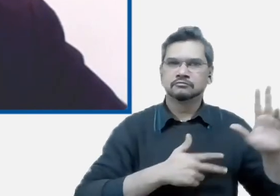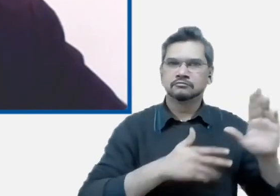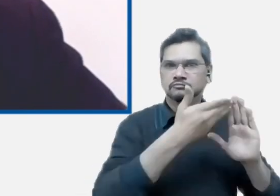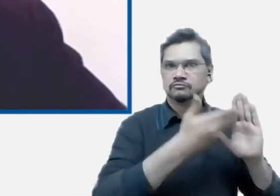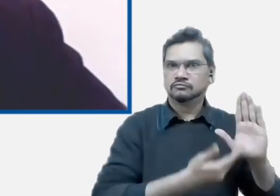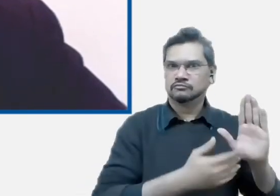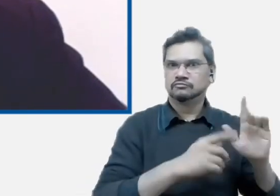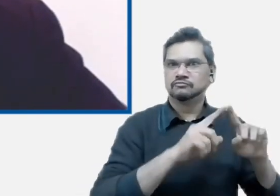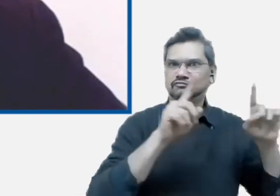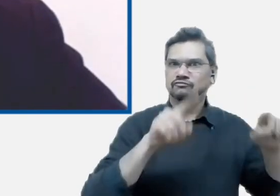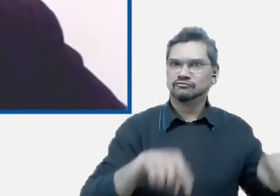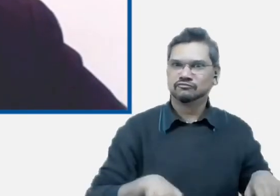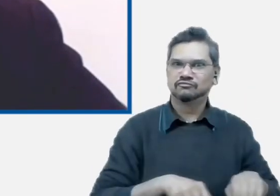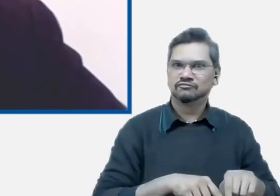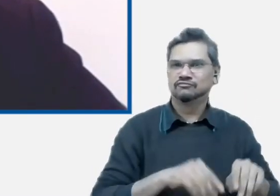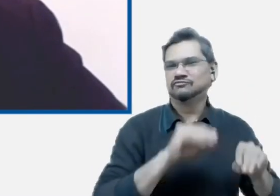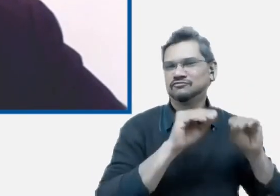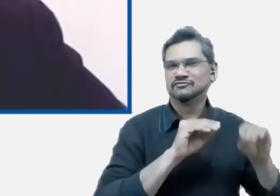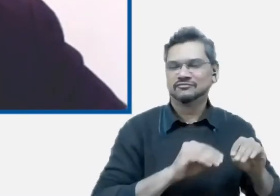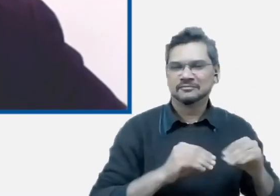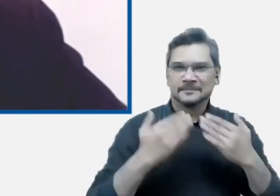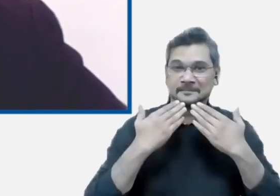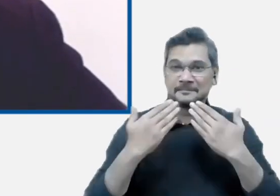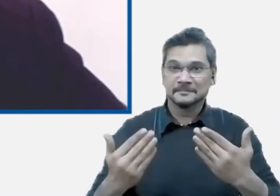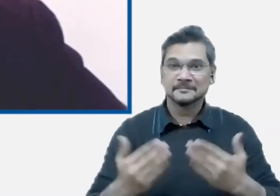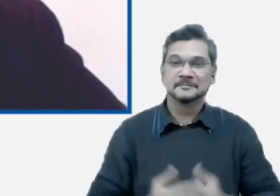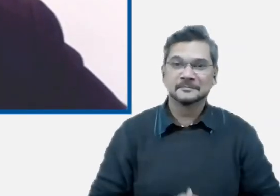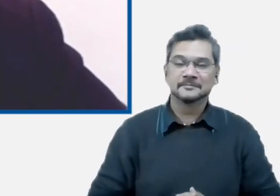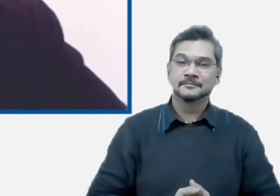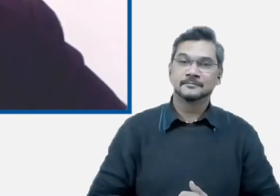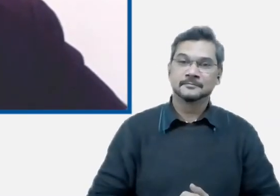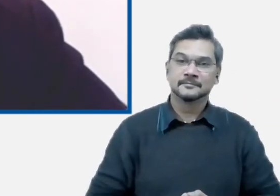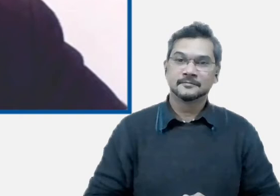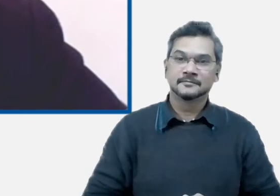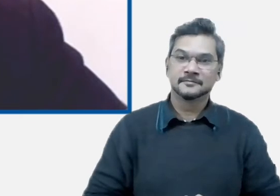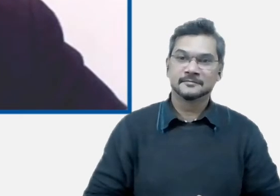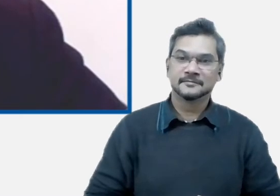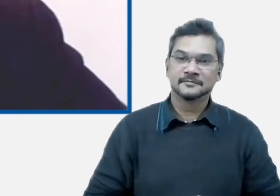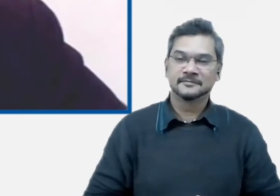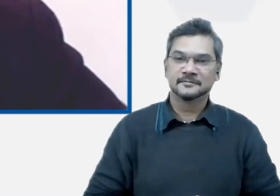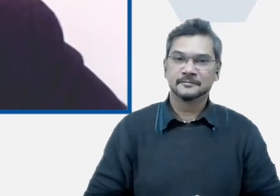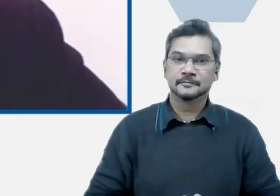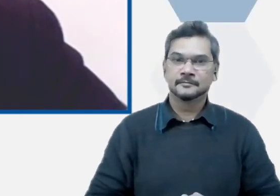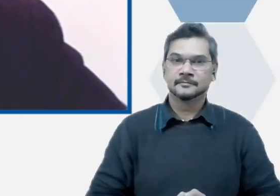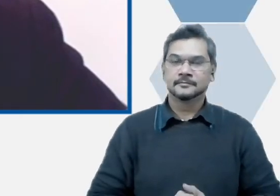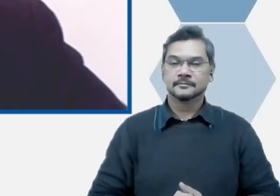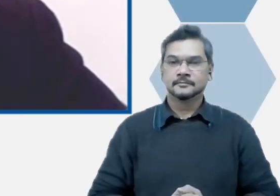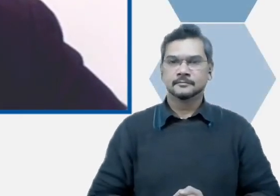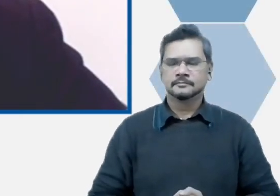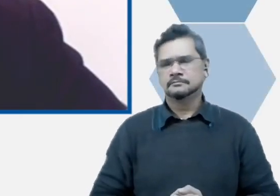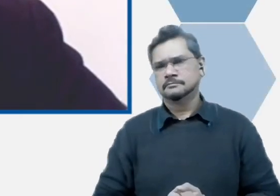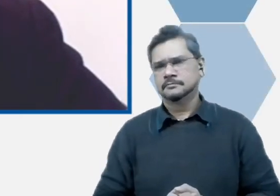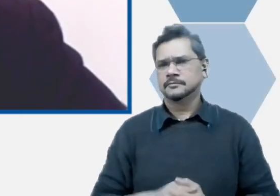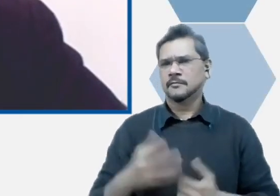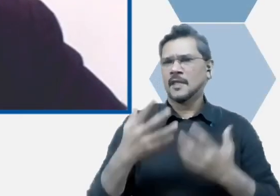ensure that it's not really a significant comment on the document, but I would like to see if